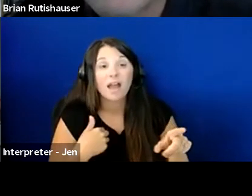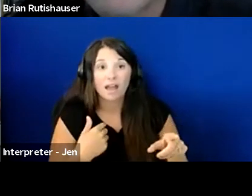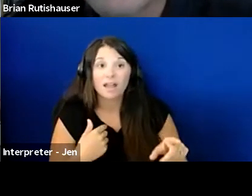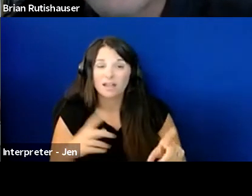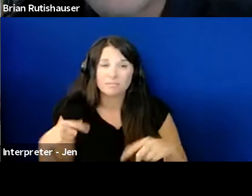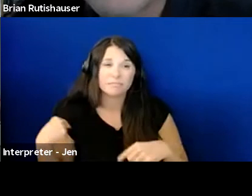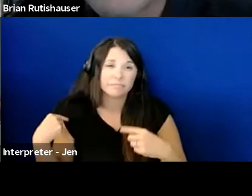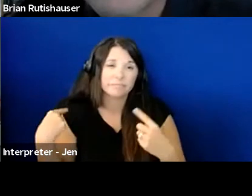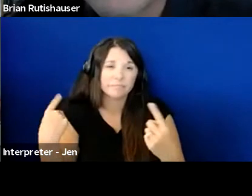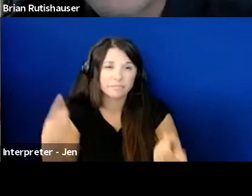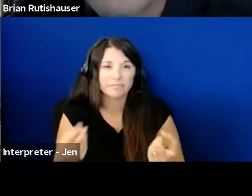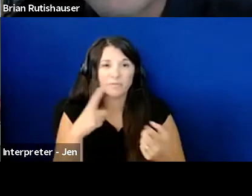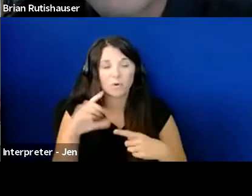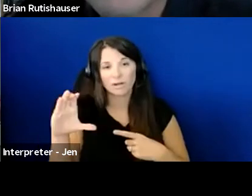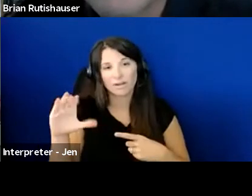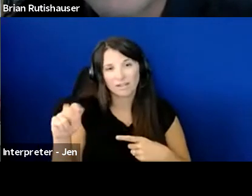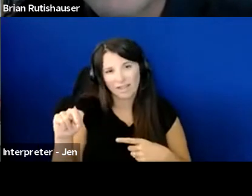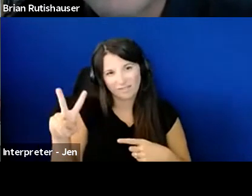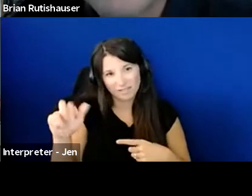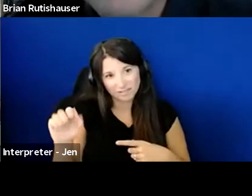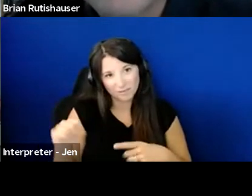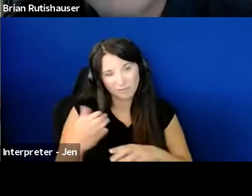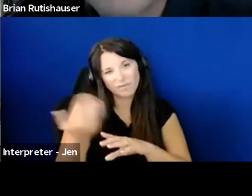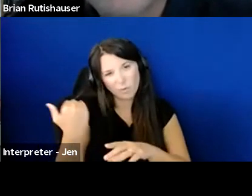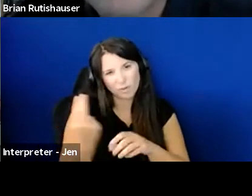school Blackboard user, and so when